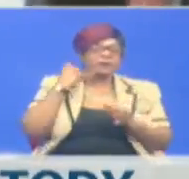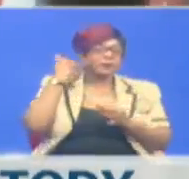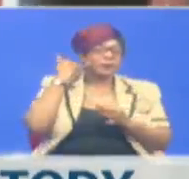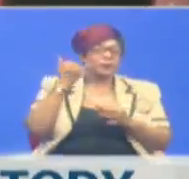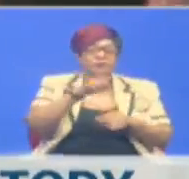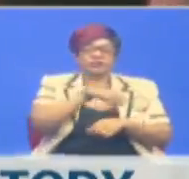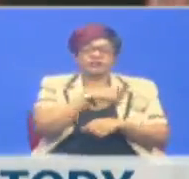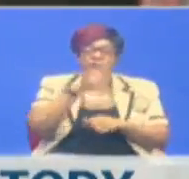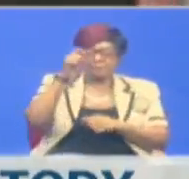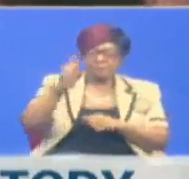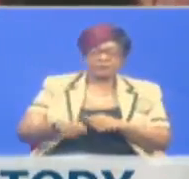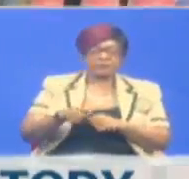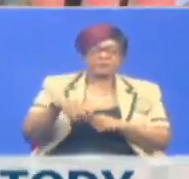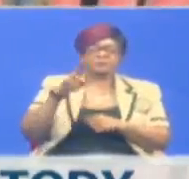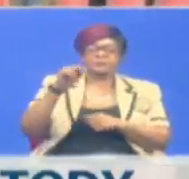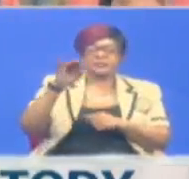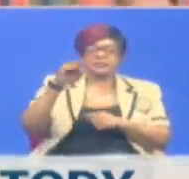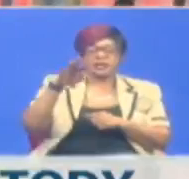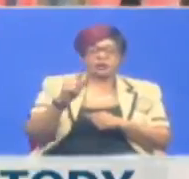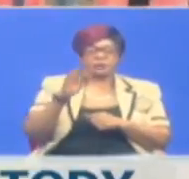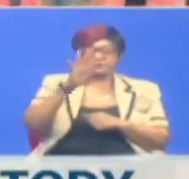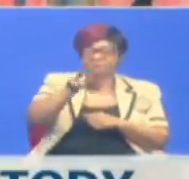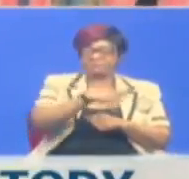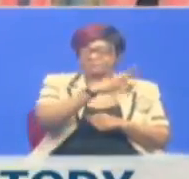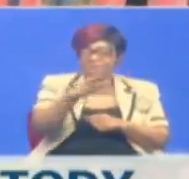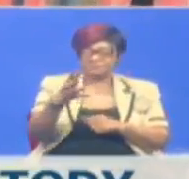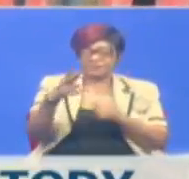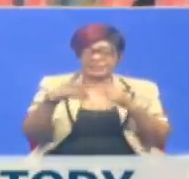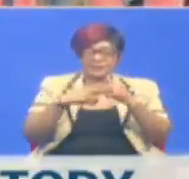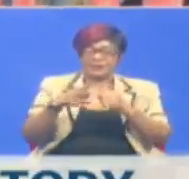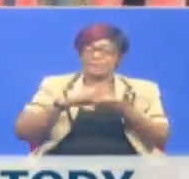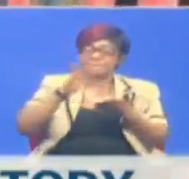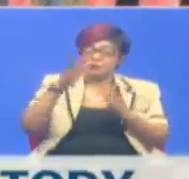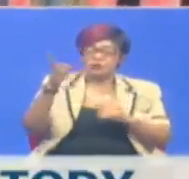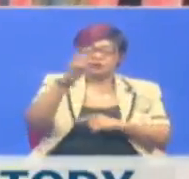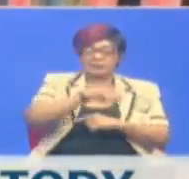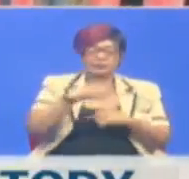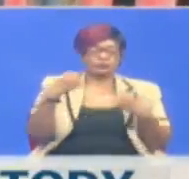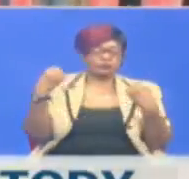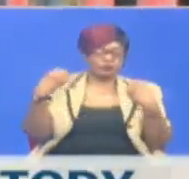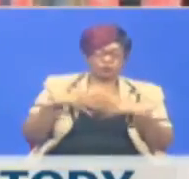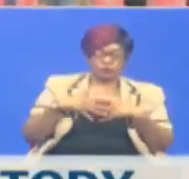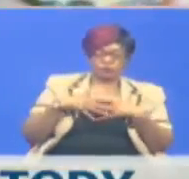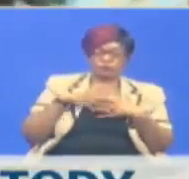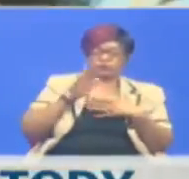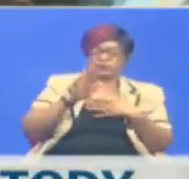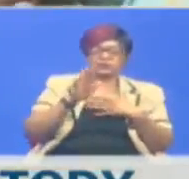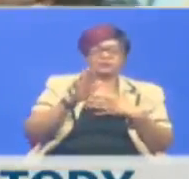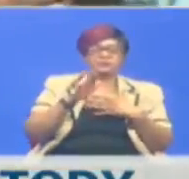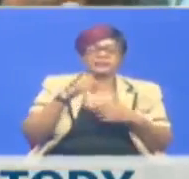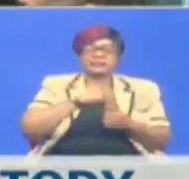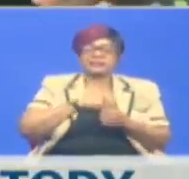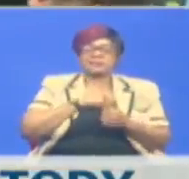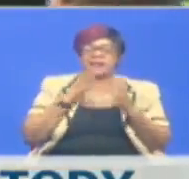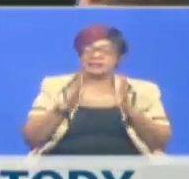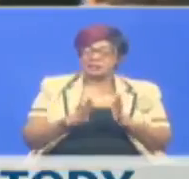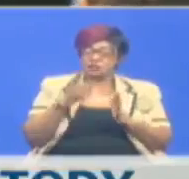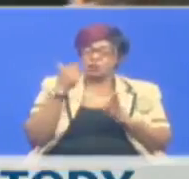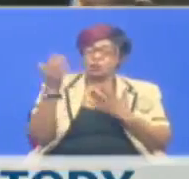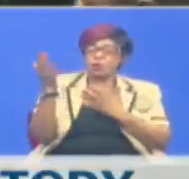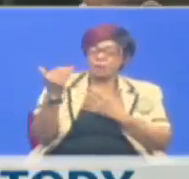Magistrate Joseph Atkalo to detain Sudi for 7 more days came as a shock to his counterparts and sympathizers who were hoping for